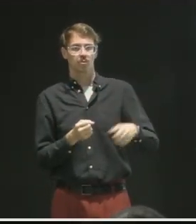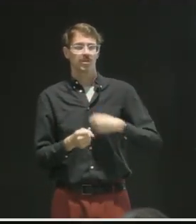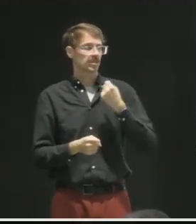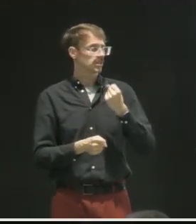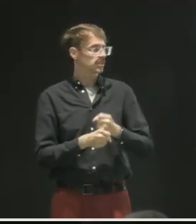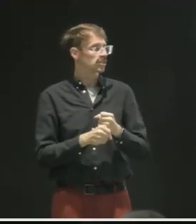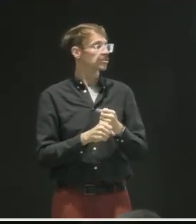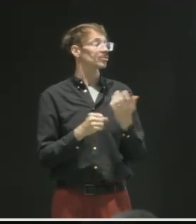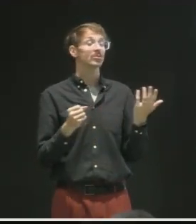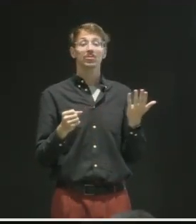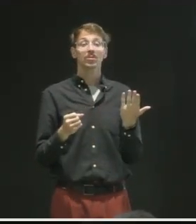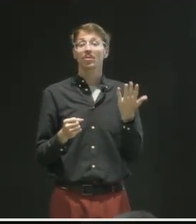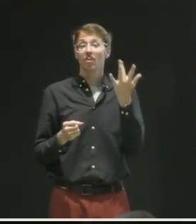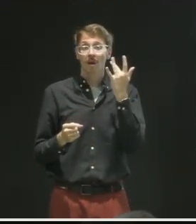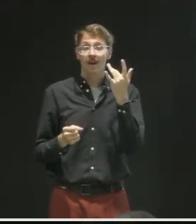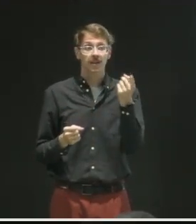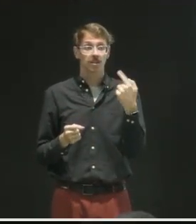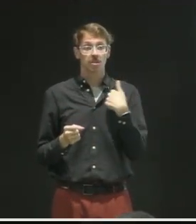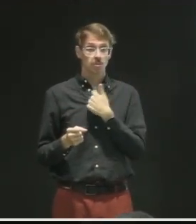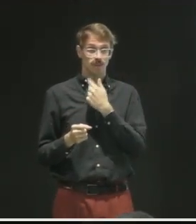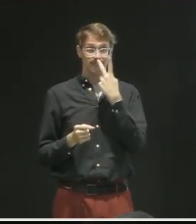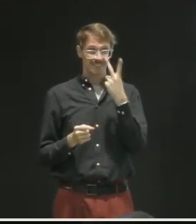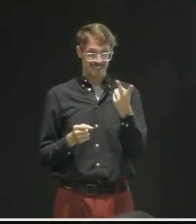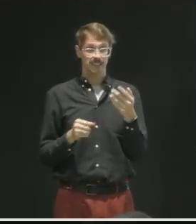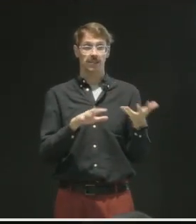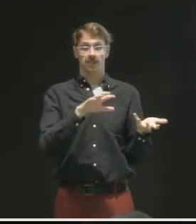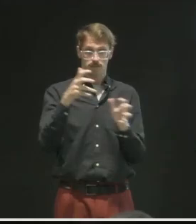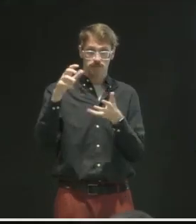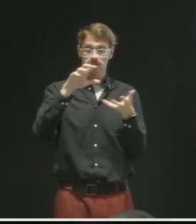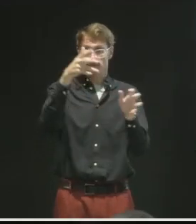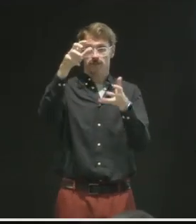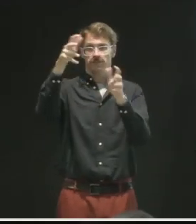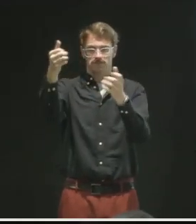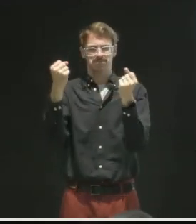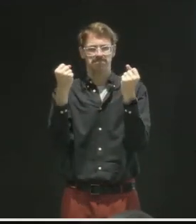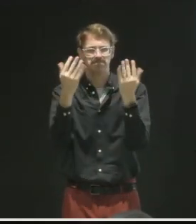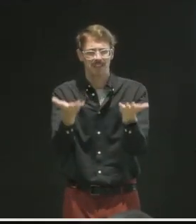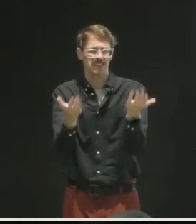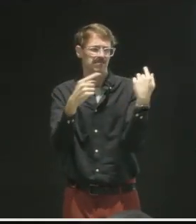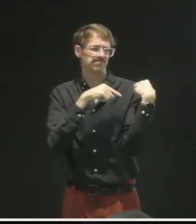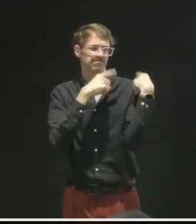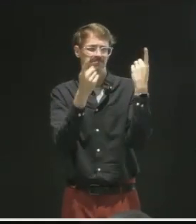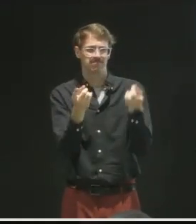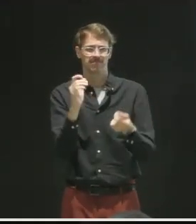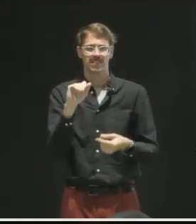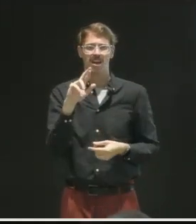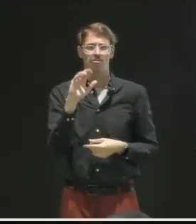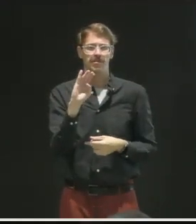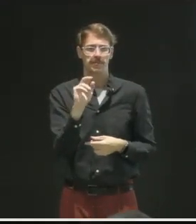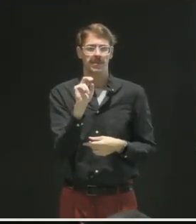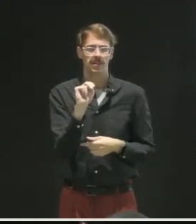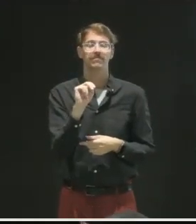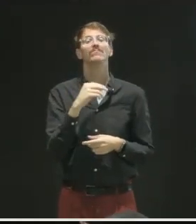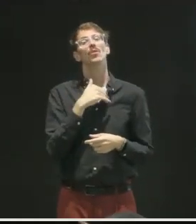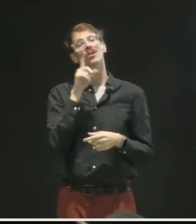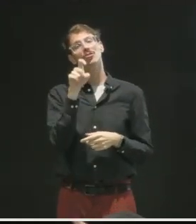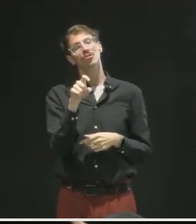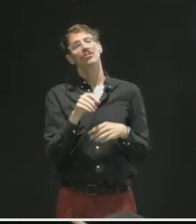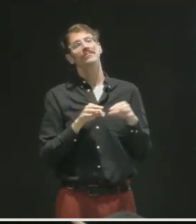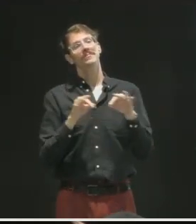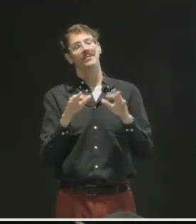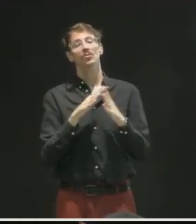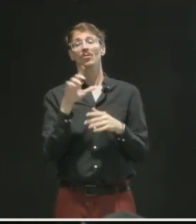because of some of the major disasters that we've had in the region. I should probably explain that SEDIMA